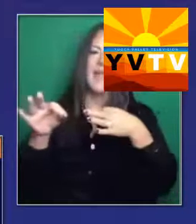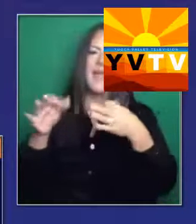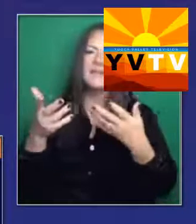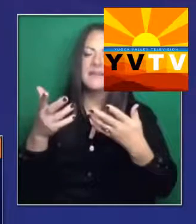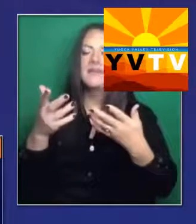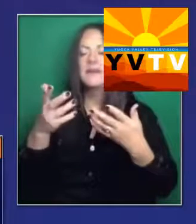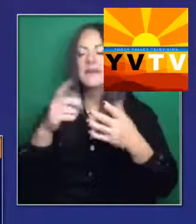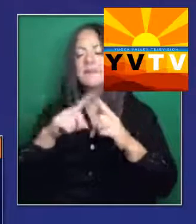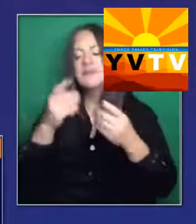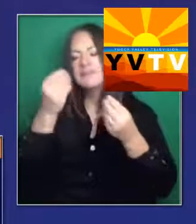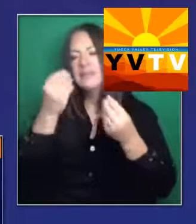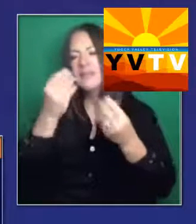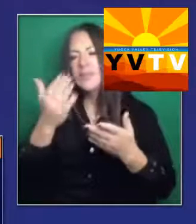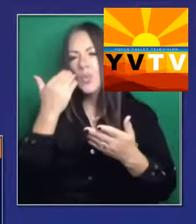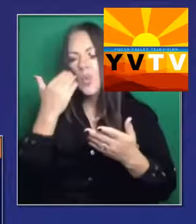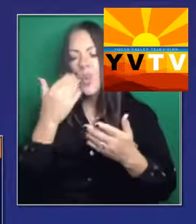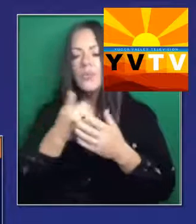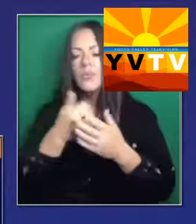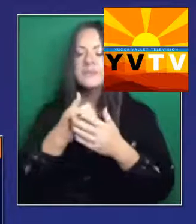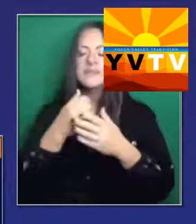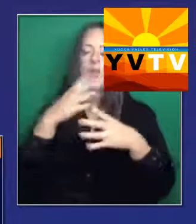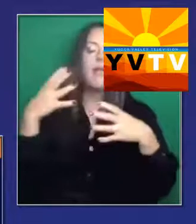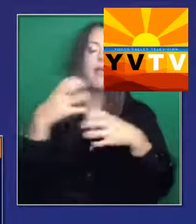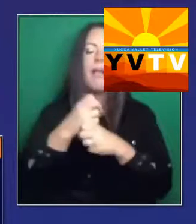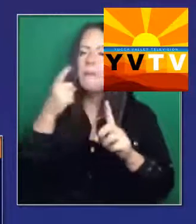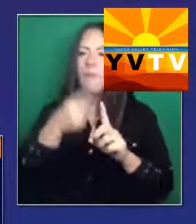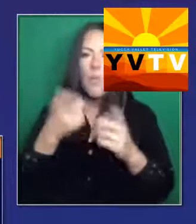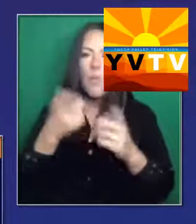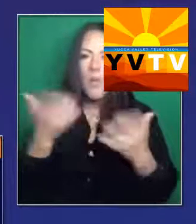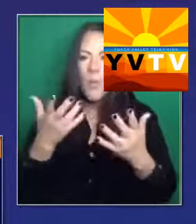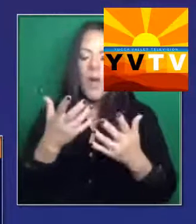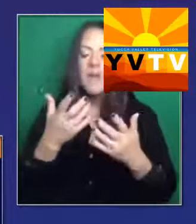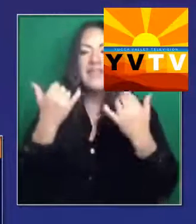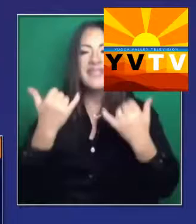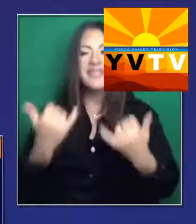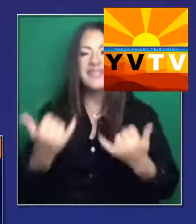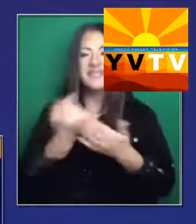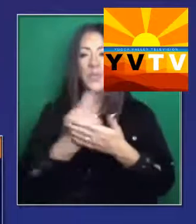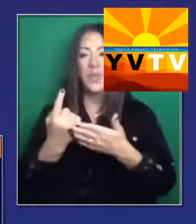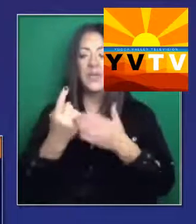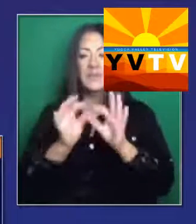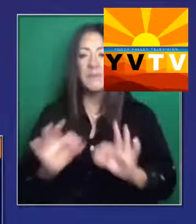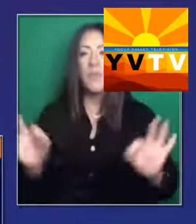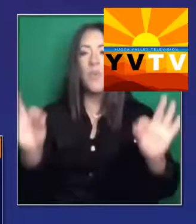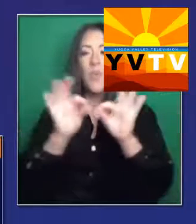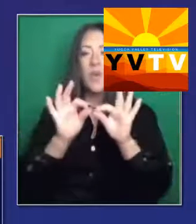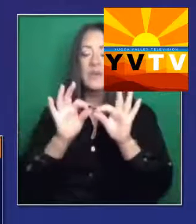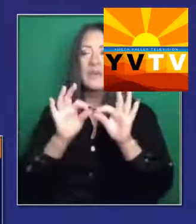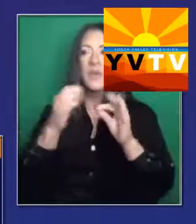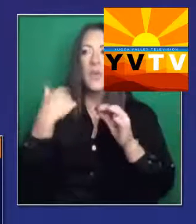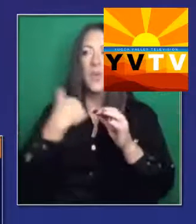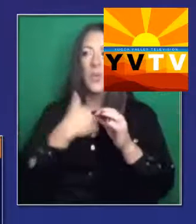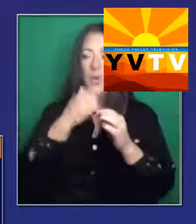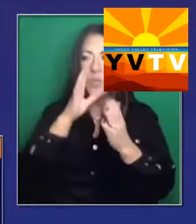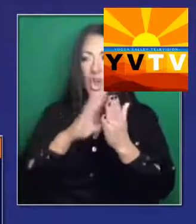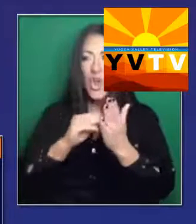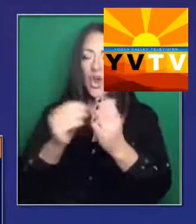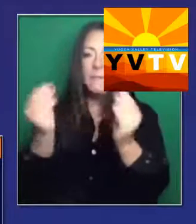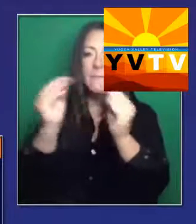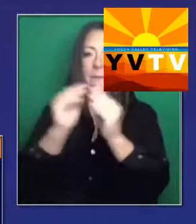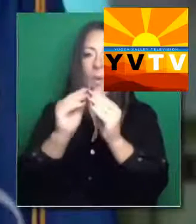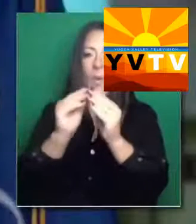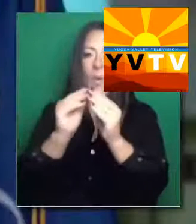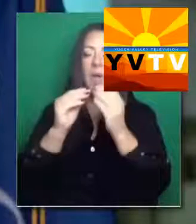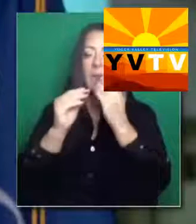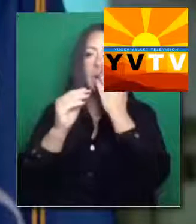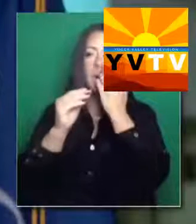me. It's a long way of saying this week is critical in terms of a bigger understanding of where we are and if we're going to hit that surge